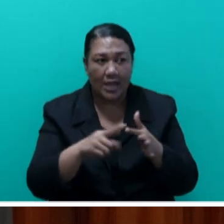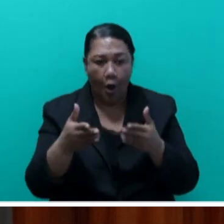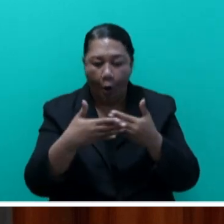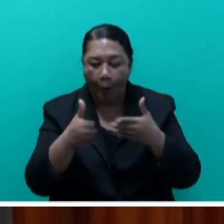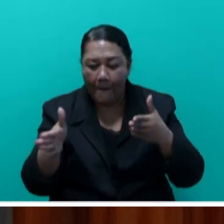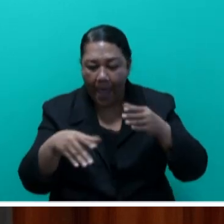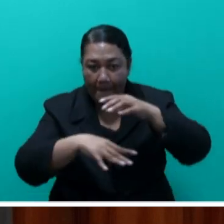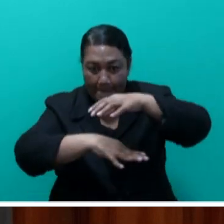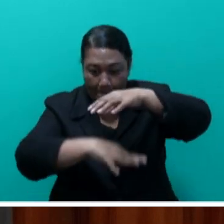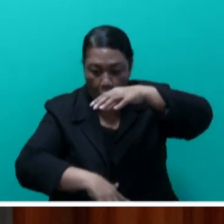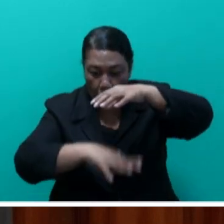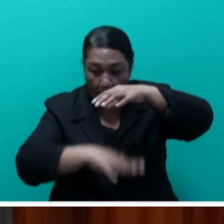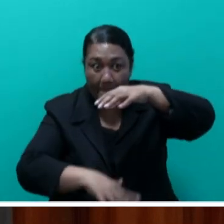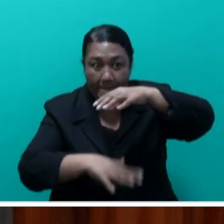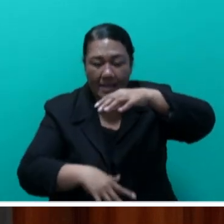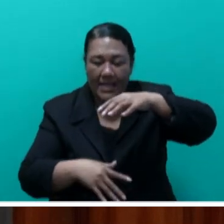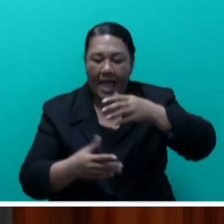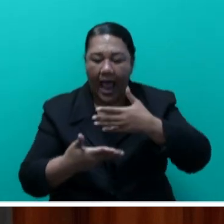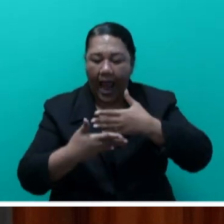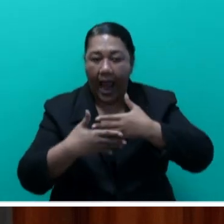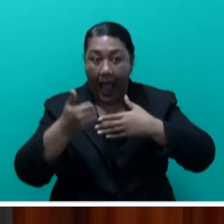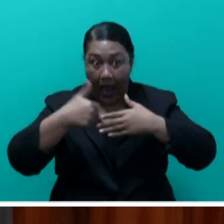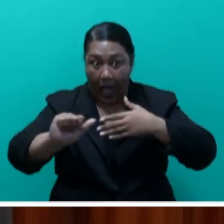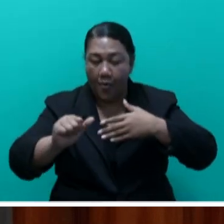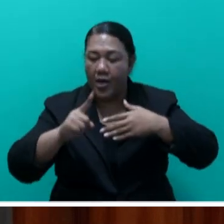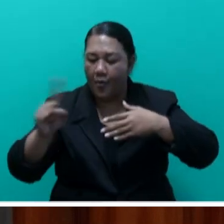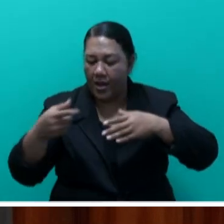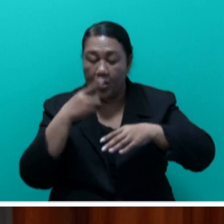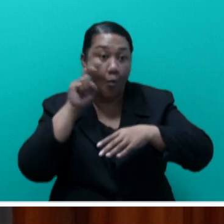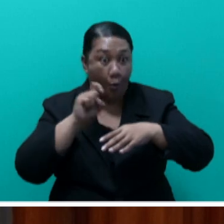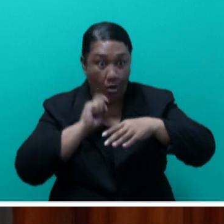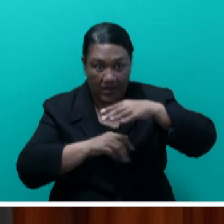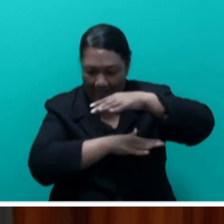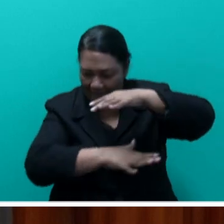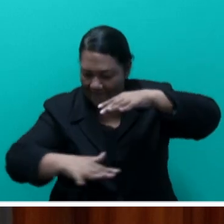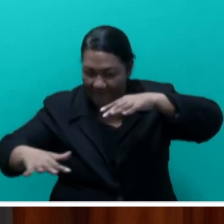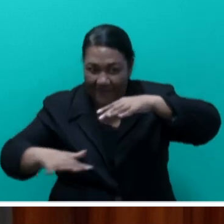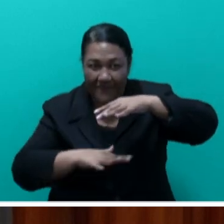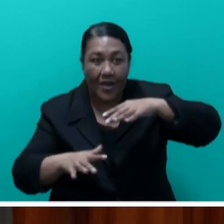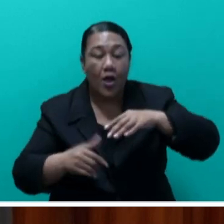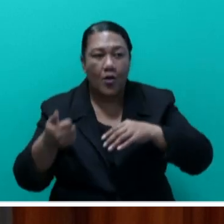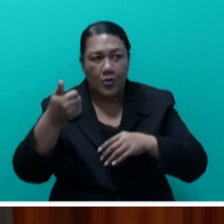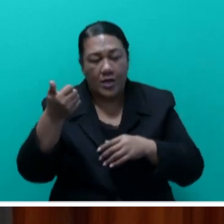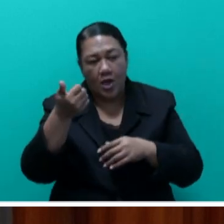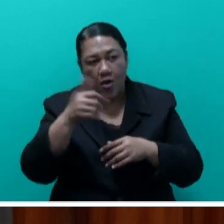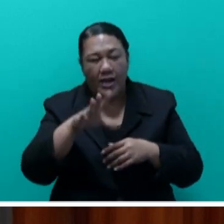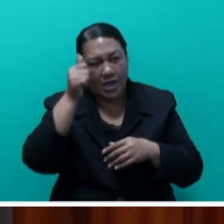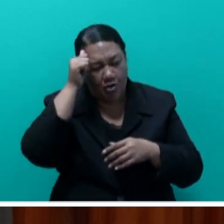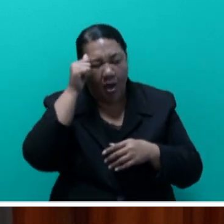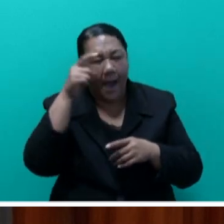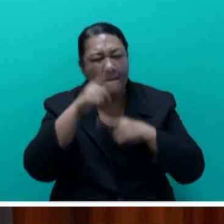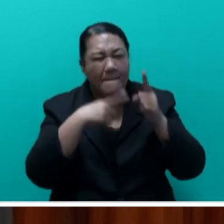allowing direct contact with the water body. We are more familiar with pond culture, which